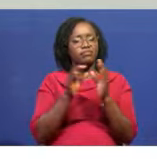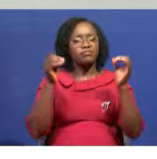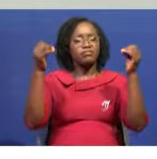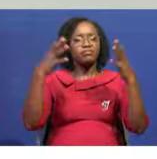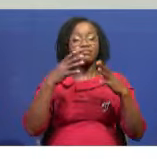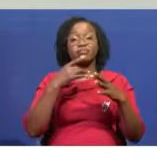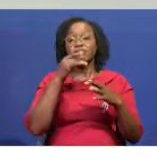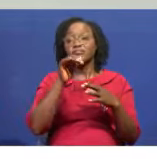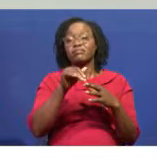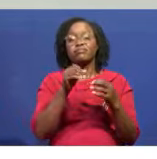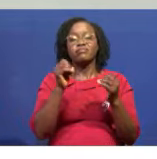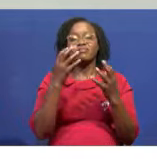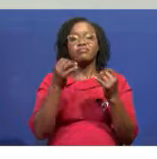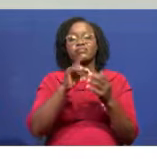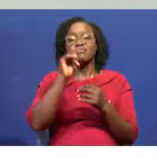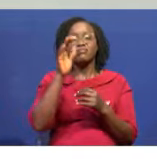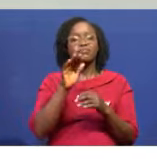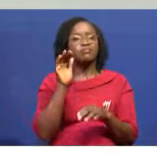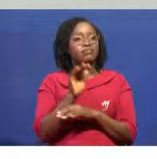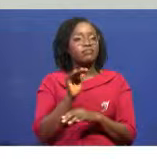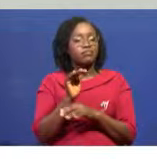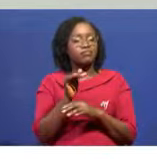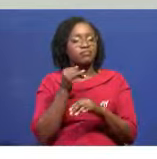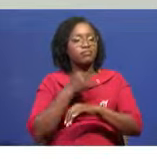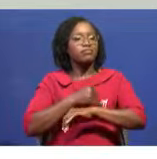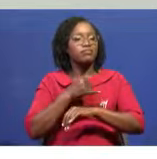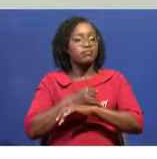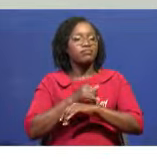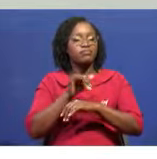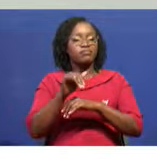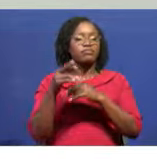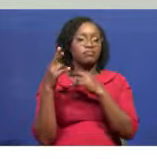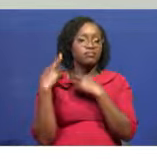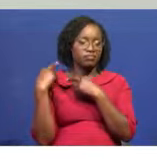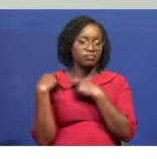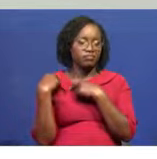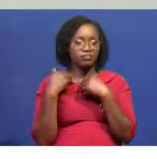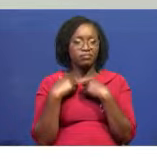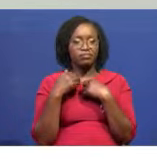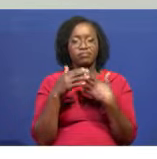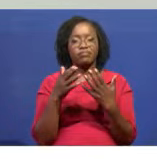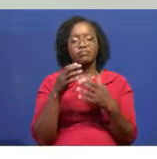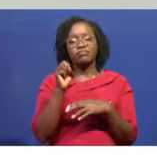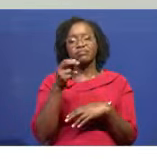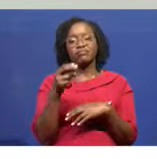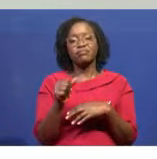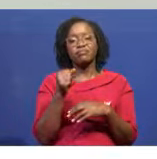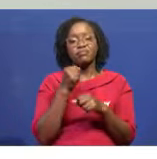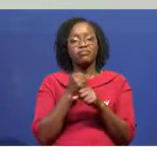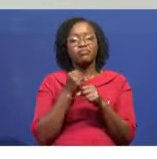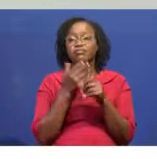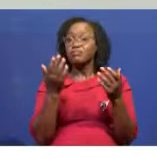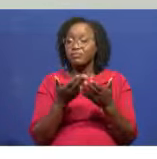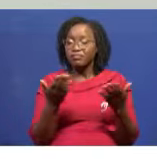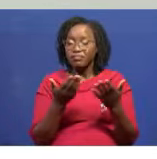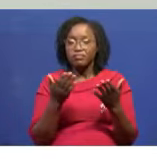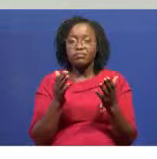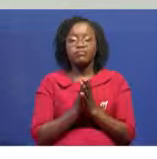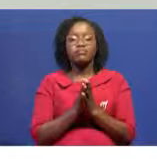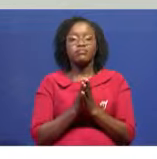that many Kenyans are asking those institutions that are tasked to tell people how SHA works, where does it work and where